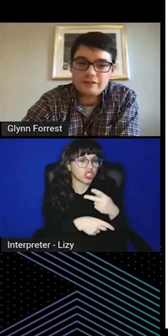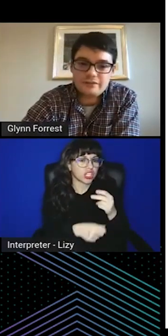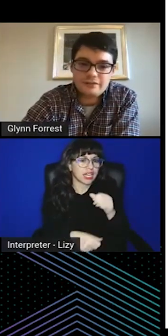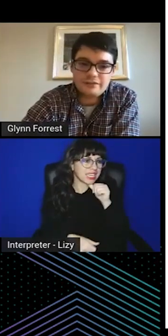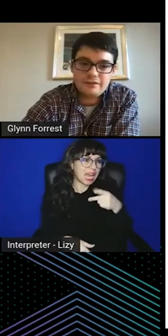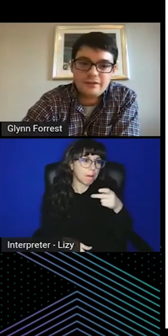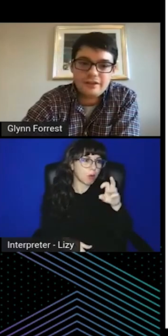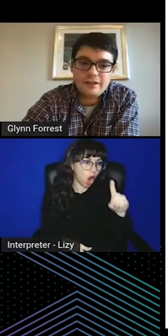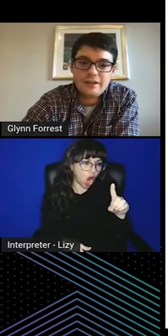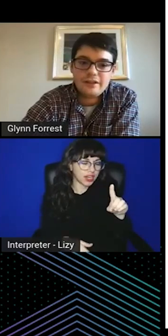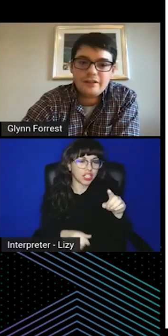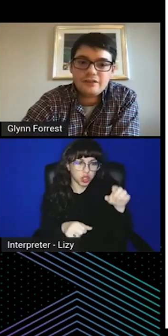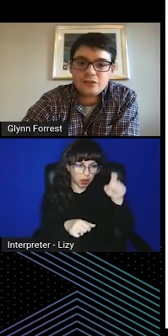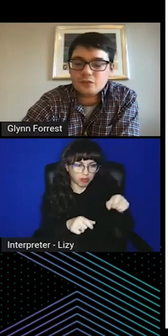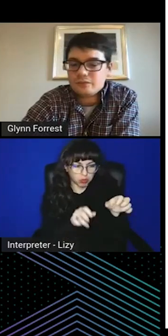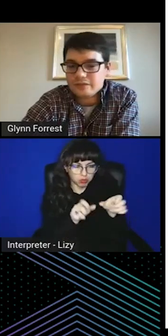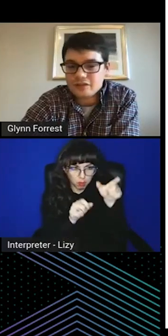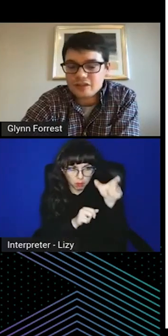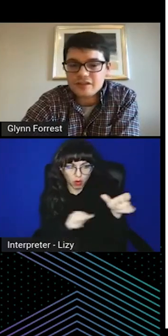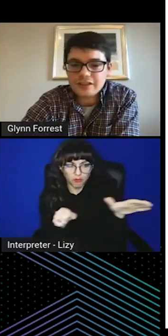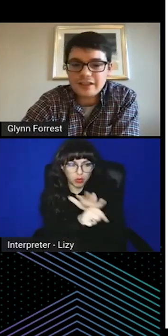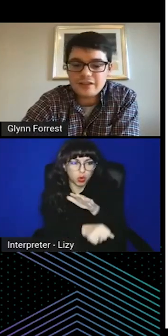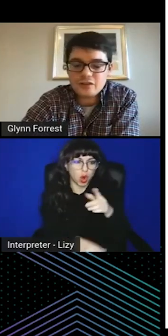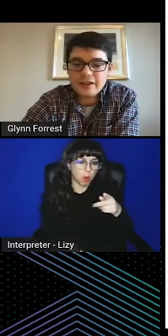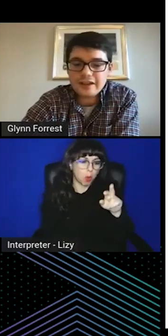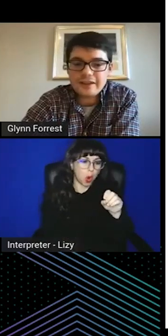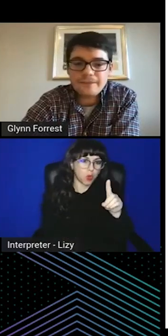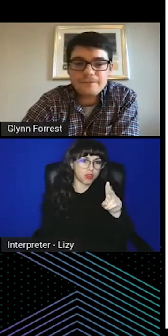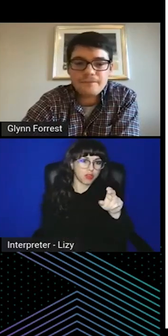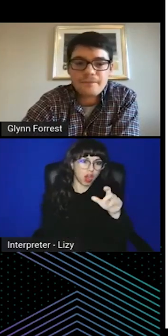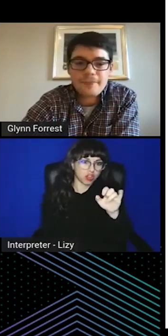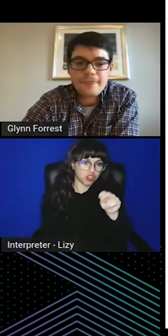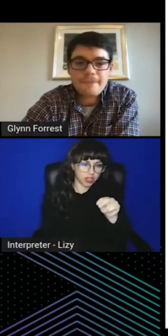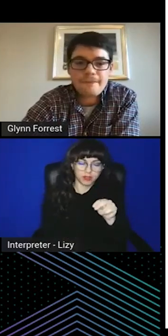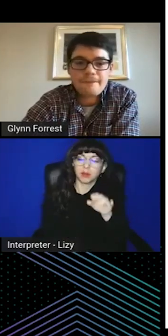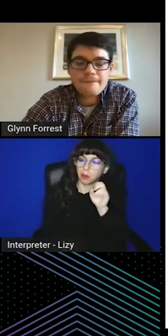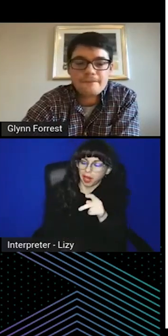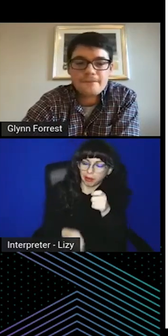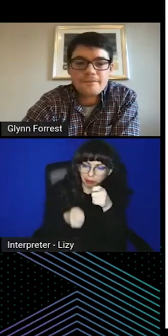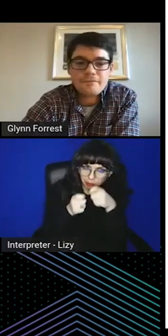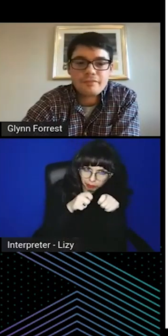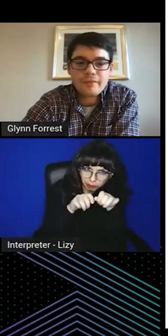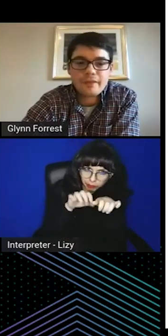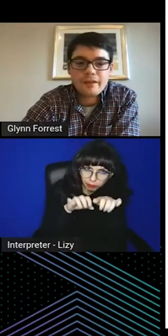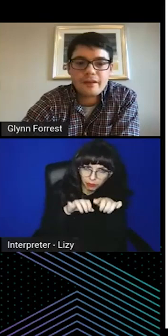production. So let's change the key, try again.